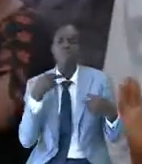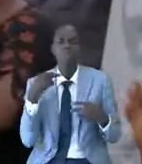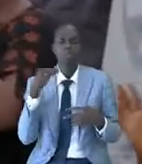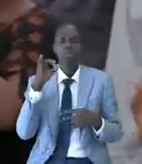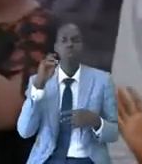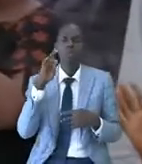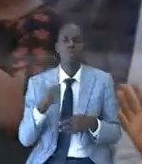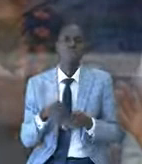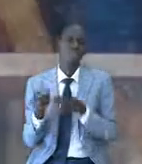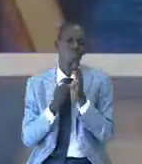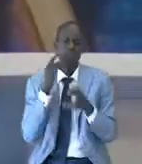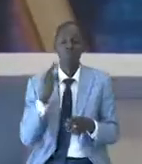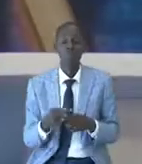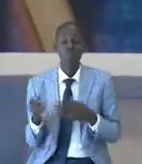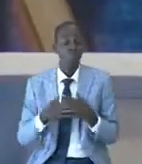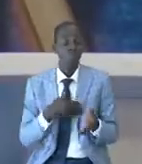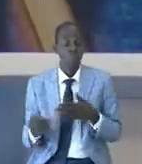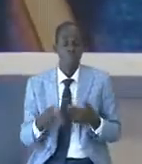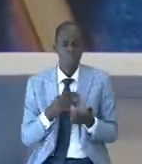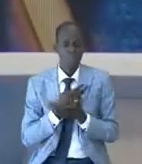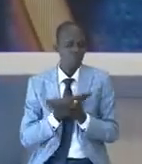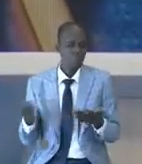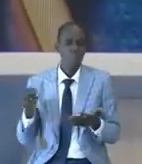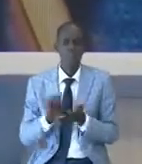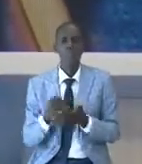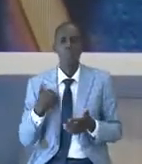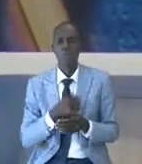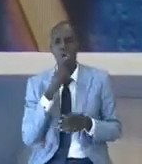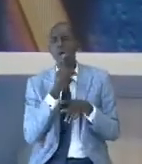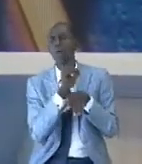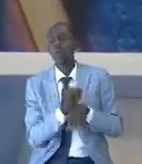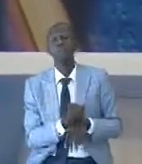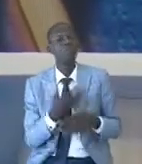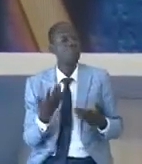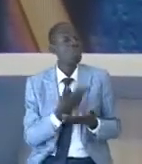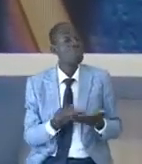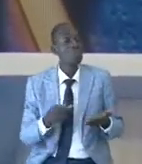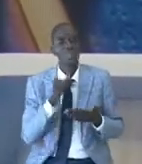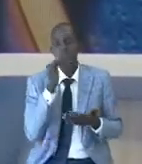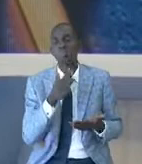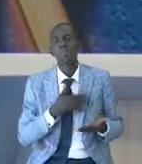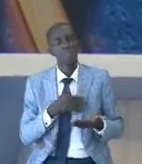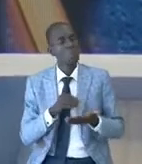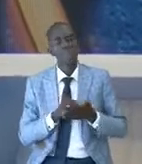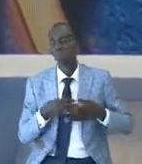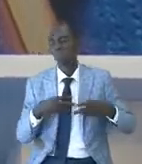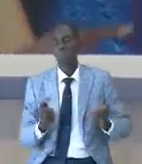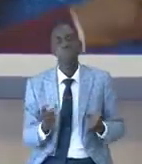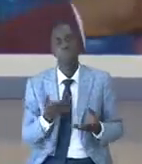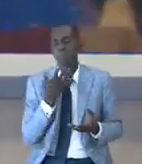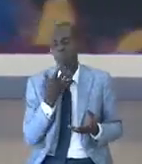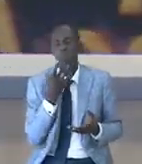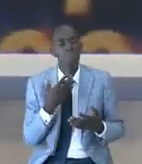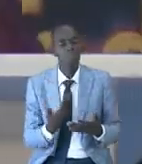And whatever failure we're used to, we say, yes, that's my Lord, that's my love, that's my whatever.